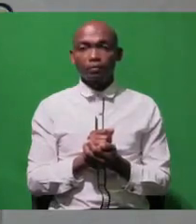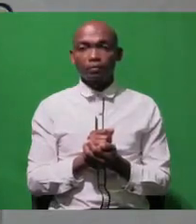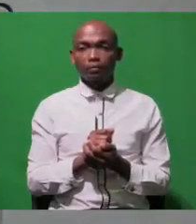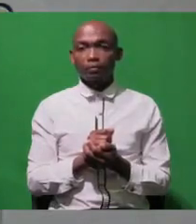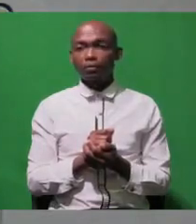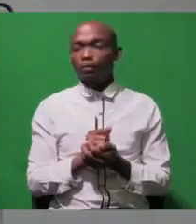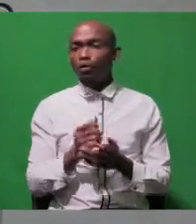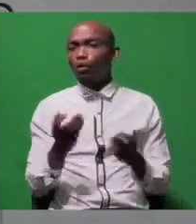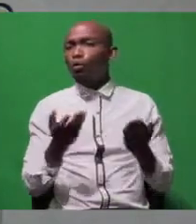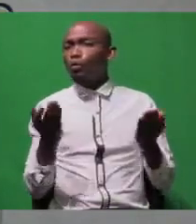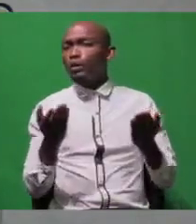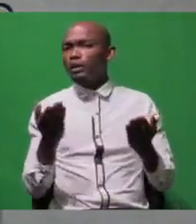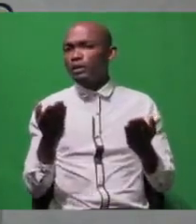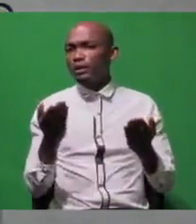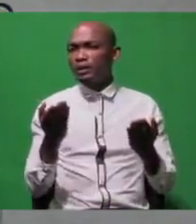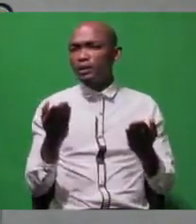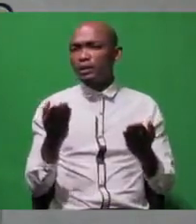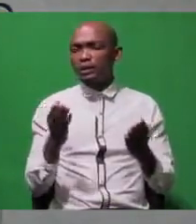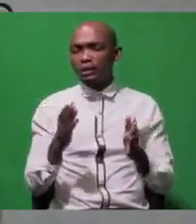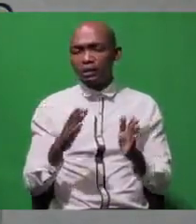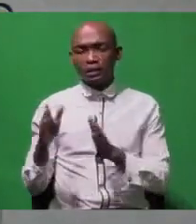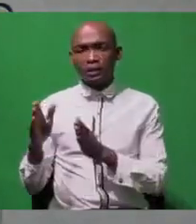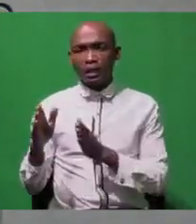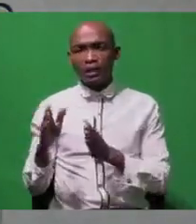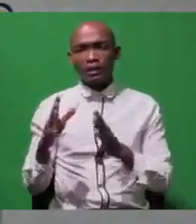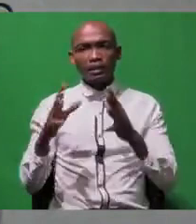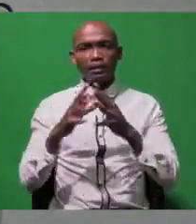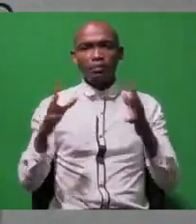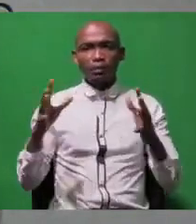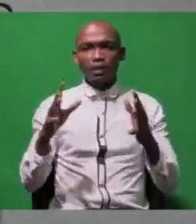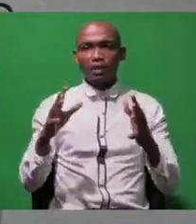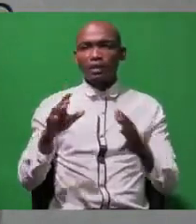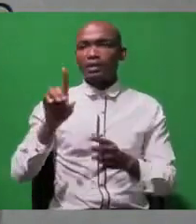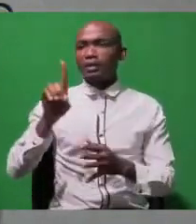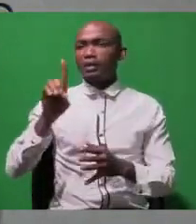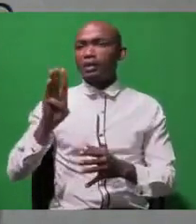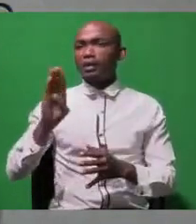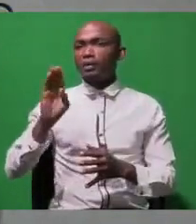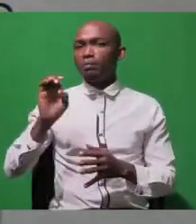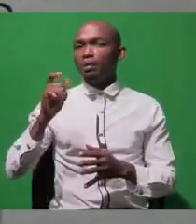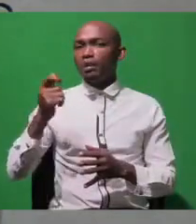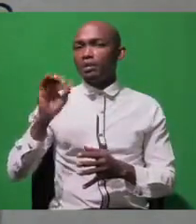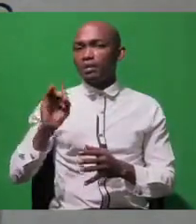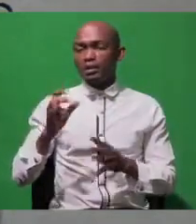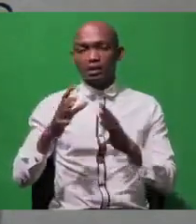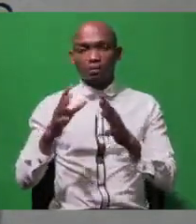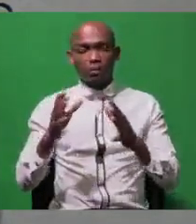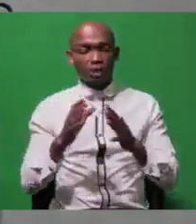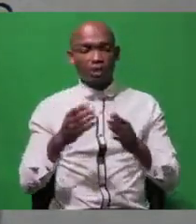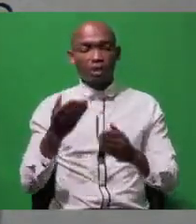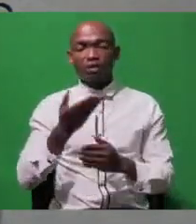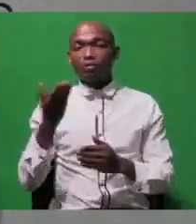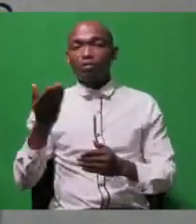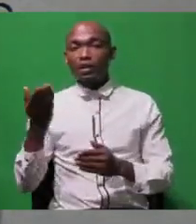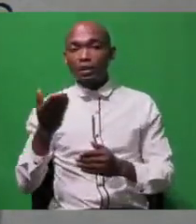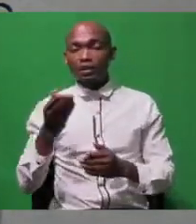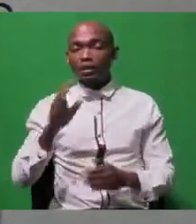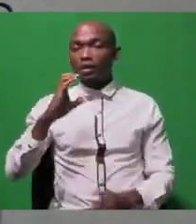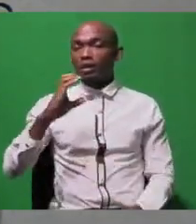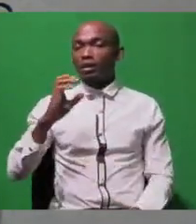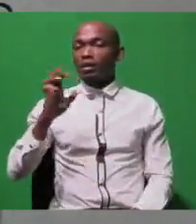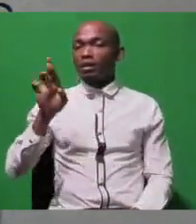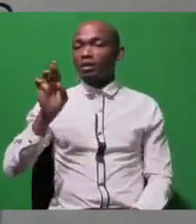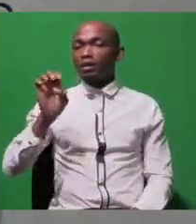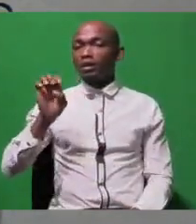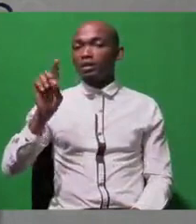Which side is bigger? It means the debit side is bigger than the credit side.